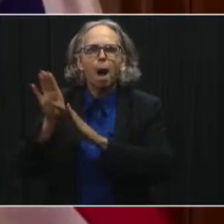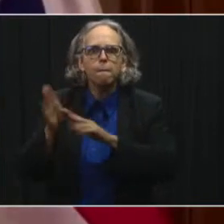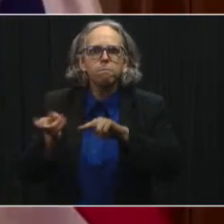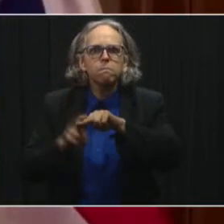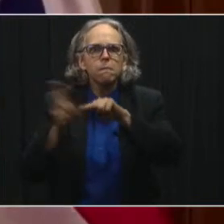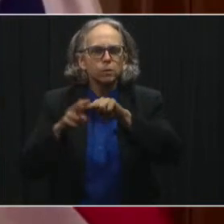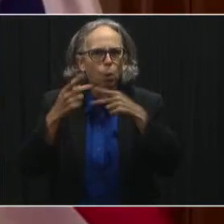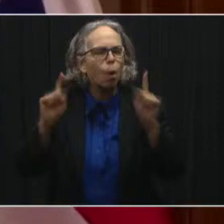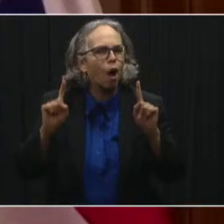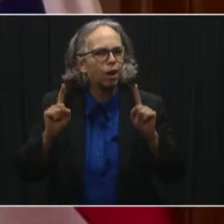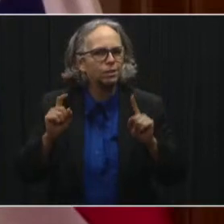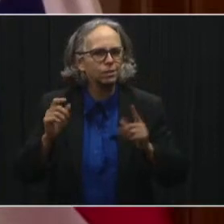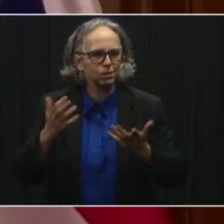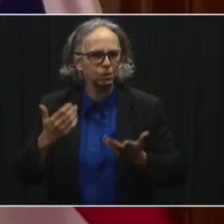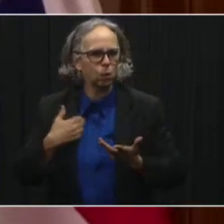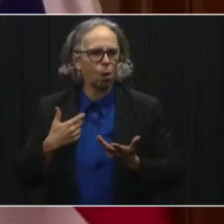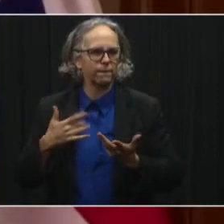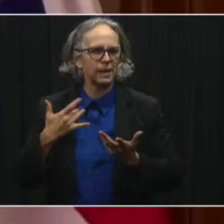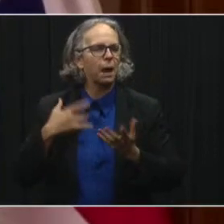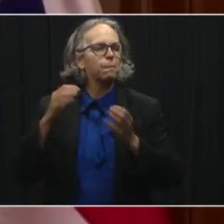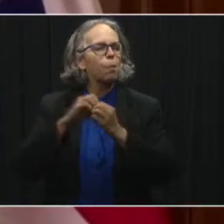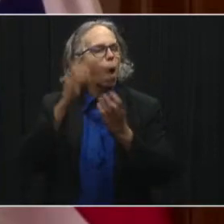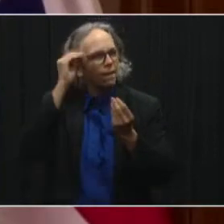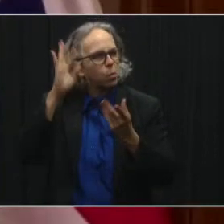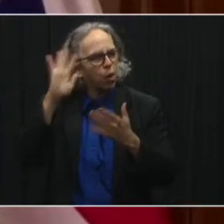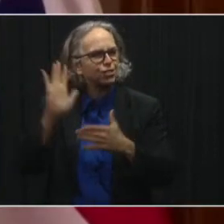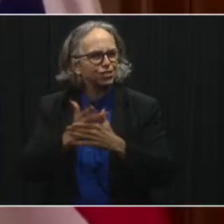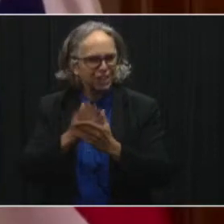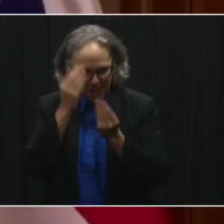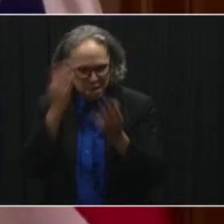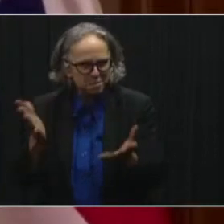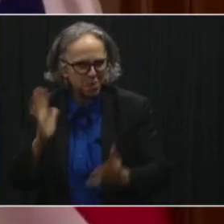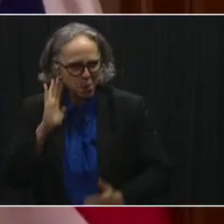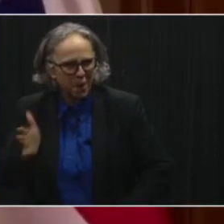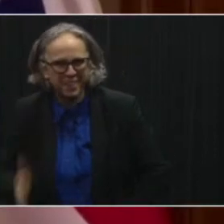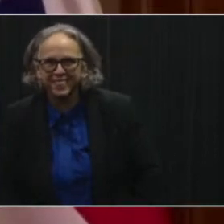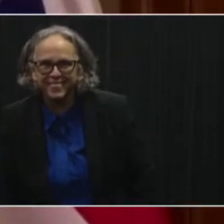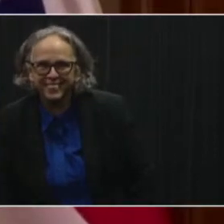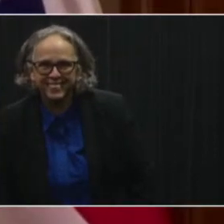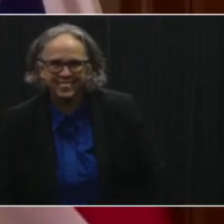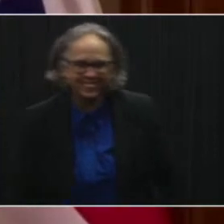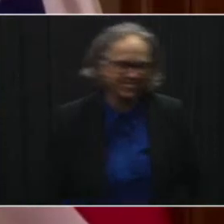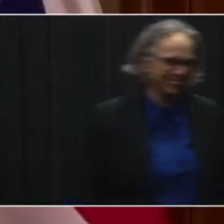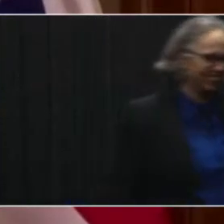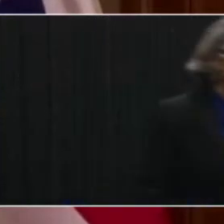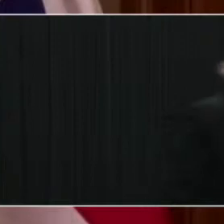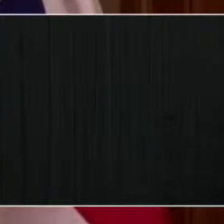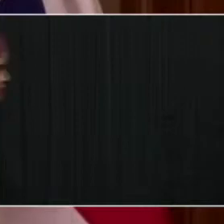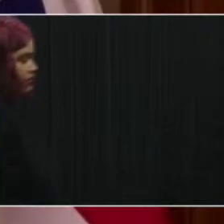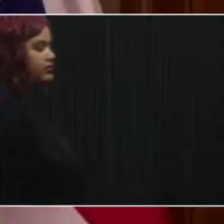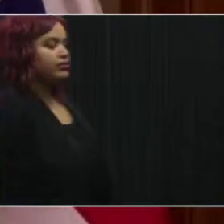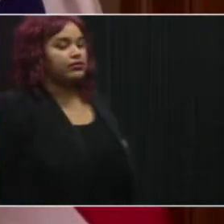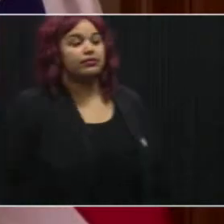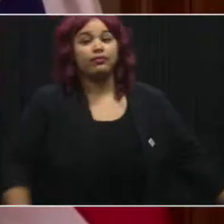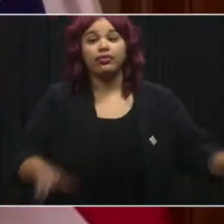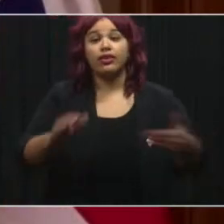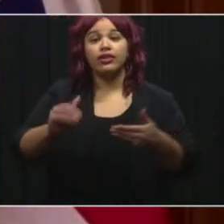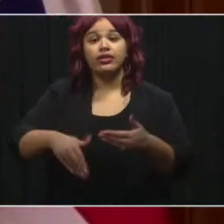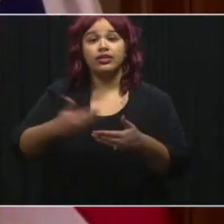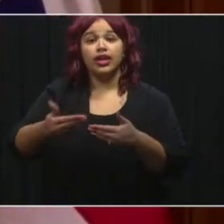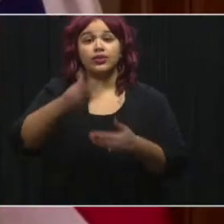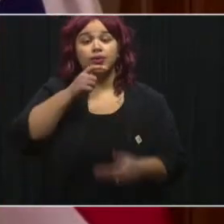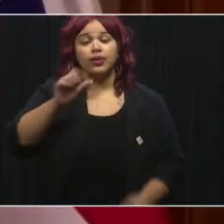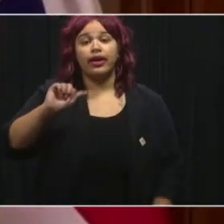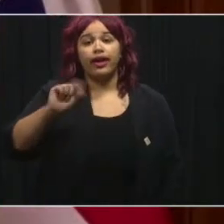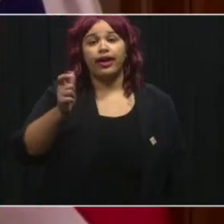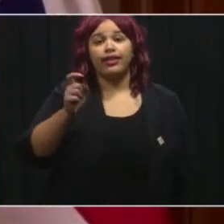Next question is from Alex Ebert and Bloomberg. Thanks for having this conversation, Governor. This question is for you. I'm going to try to